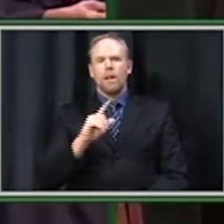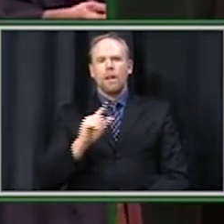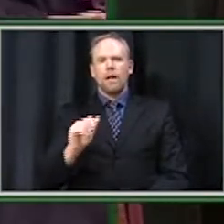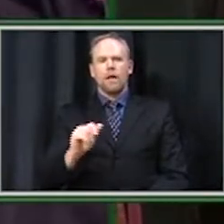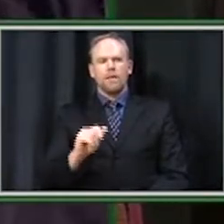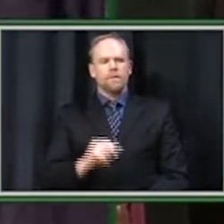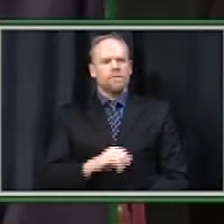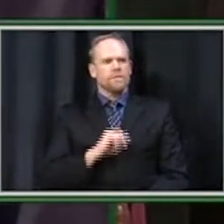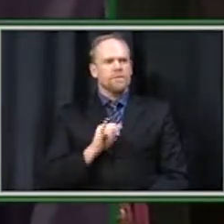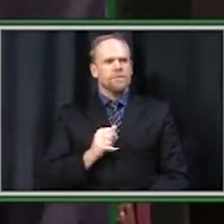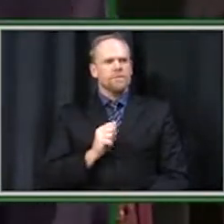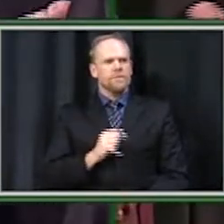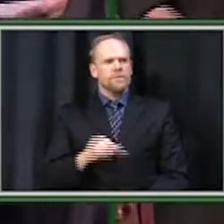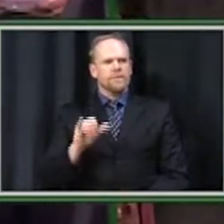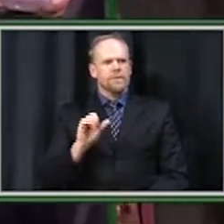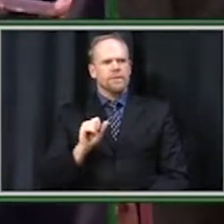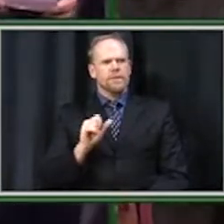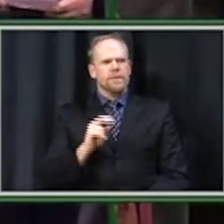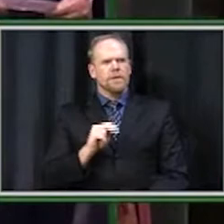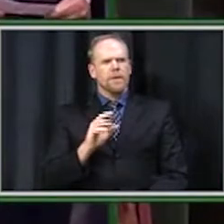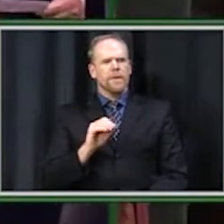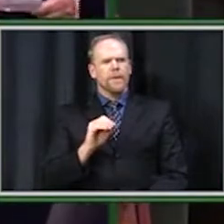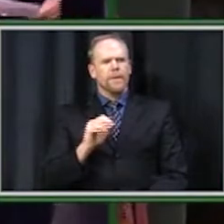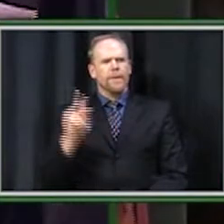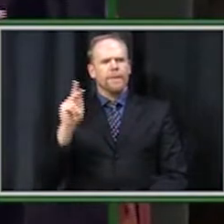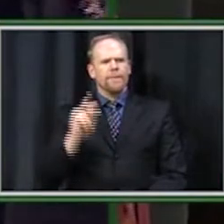Jay Snook.